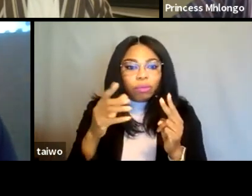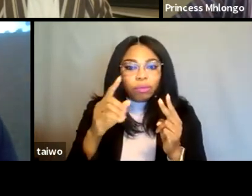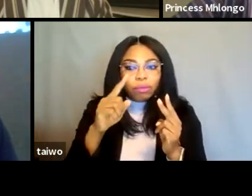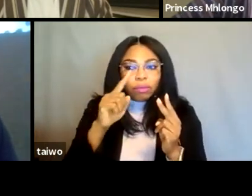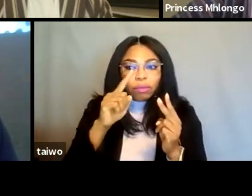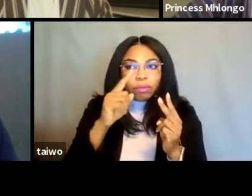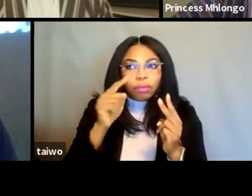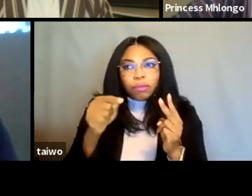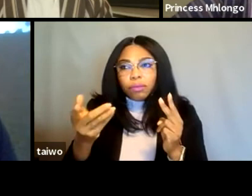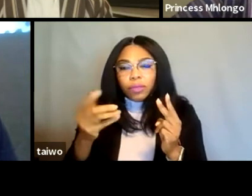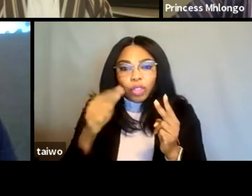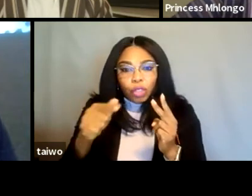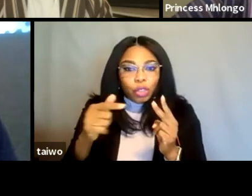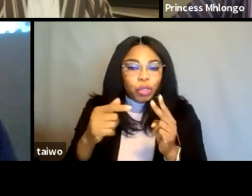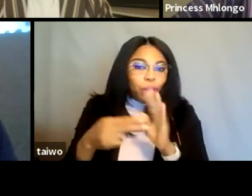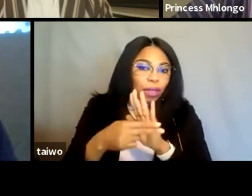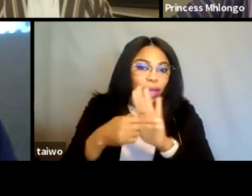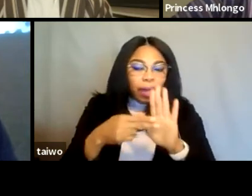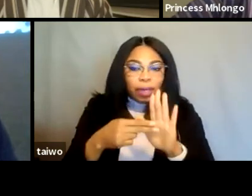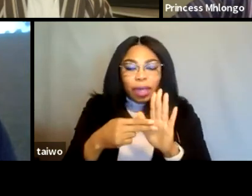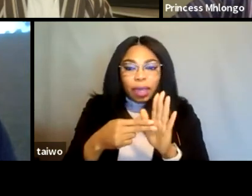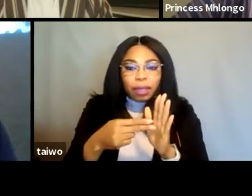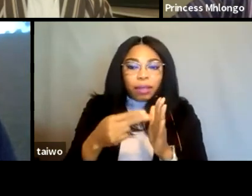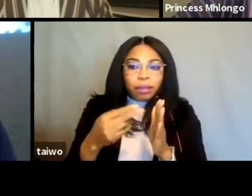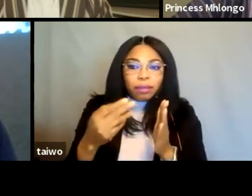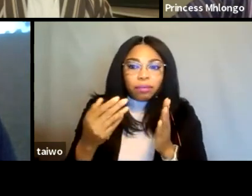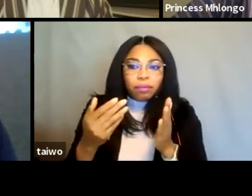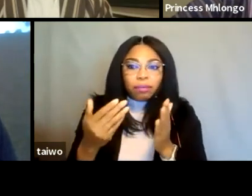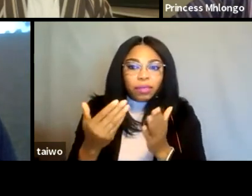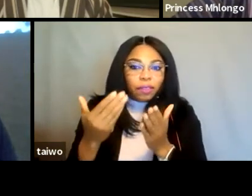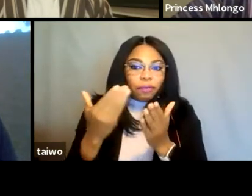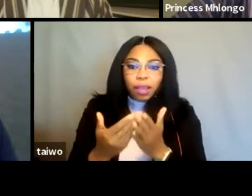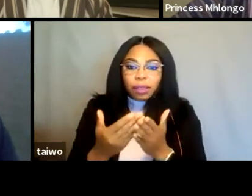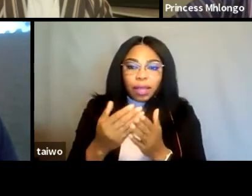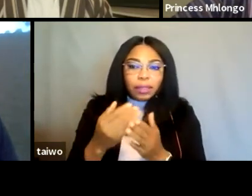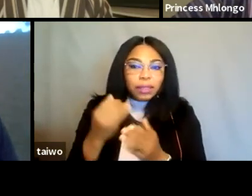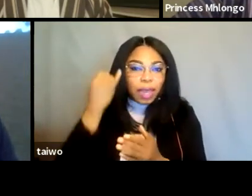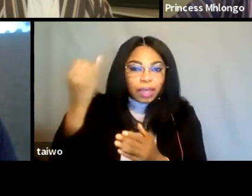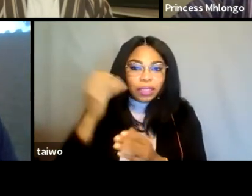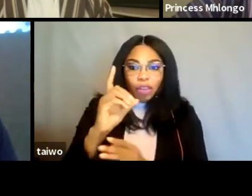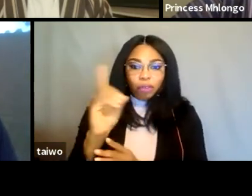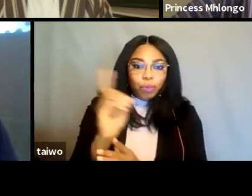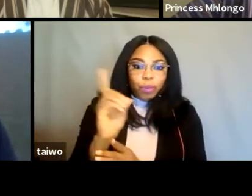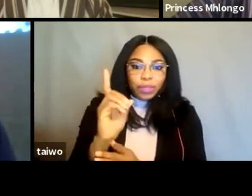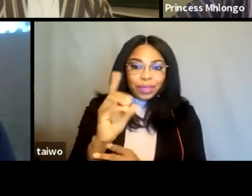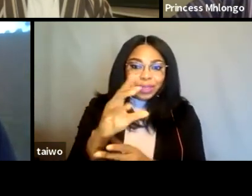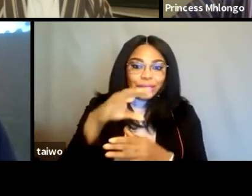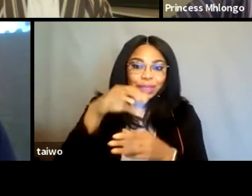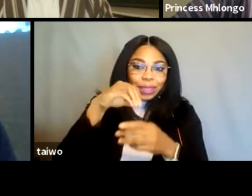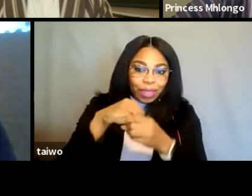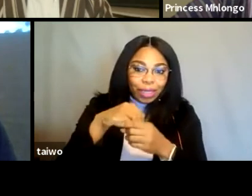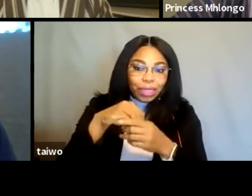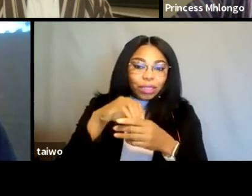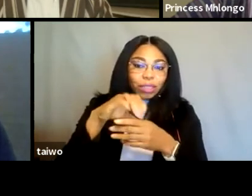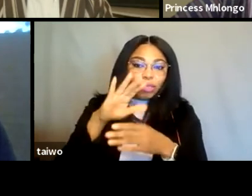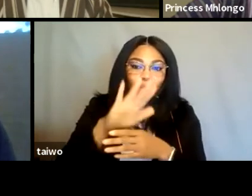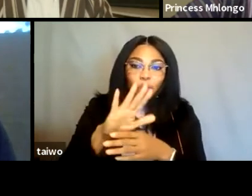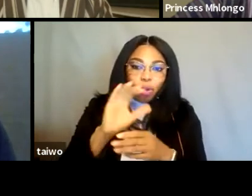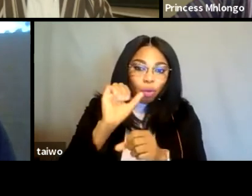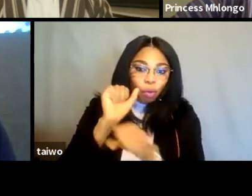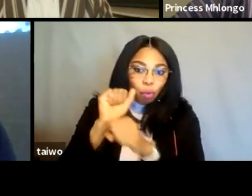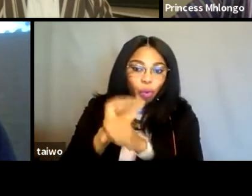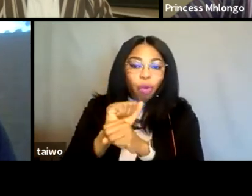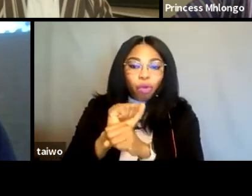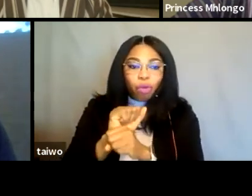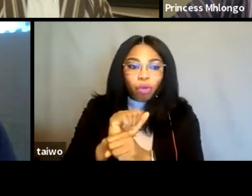you highlighted the fact that the idea of dramaturgy within the context of your own work